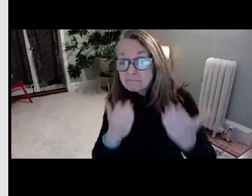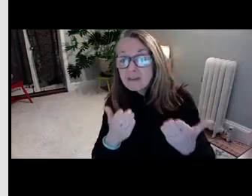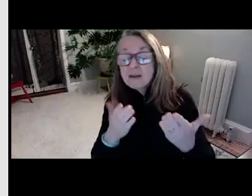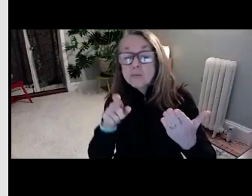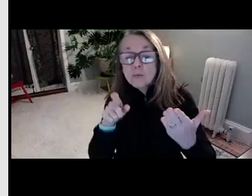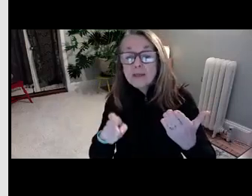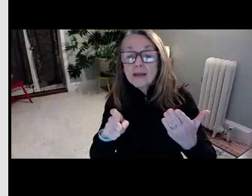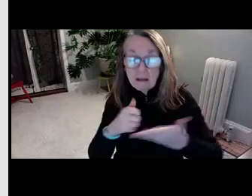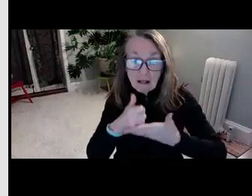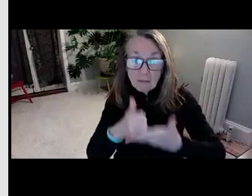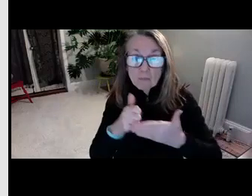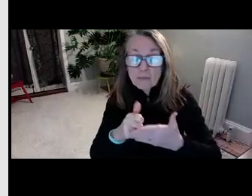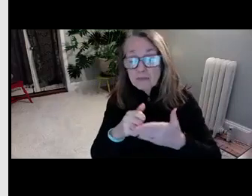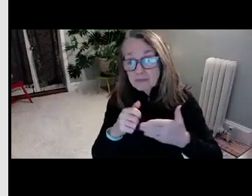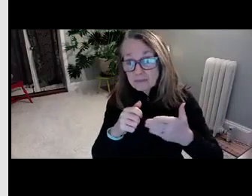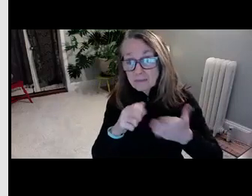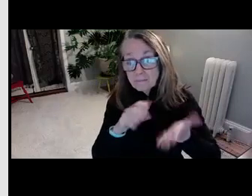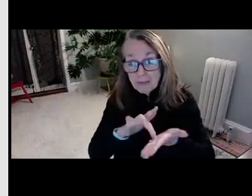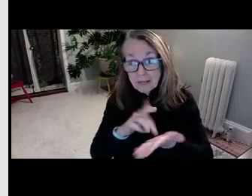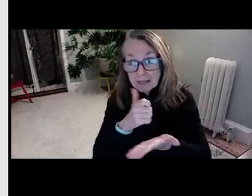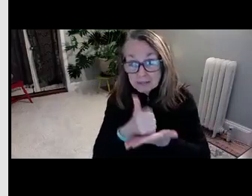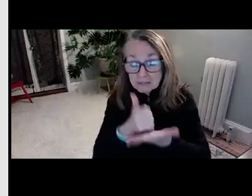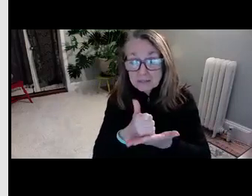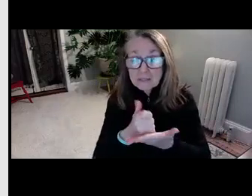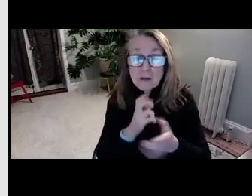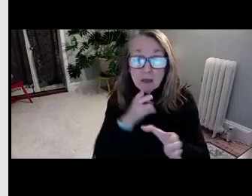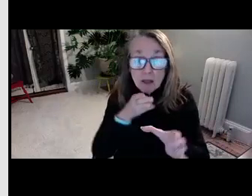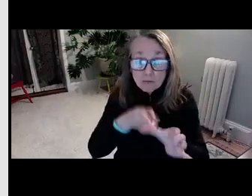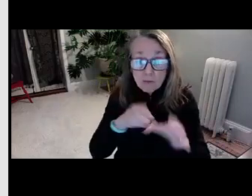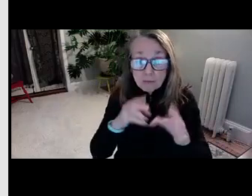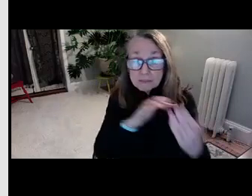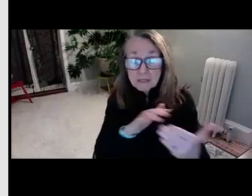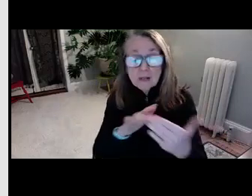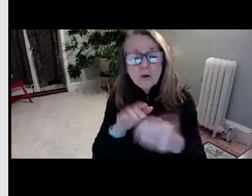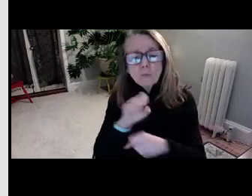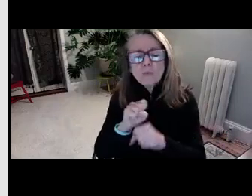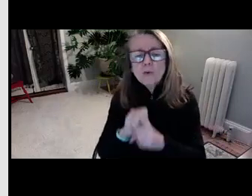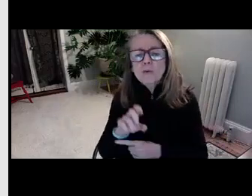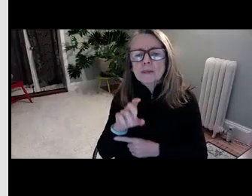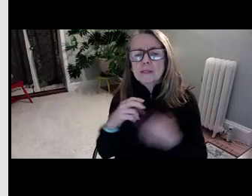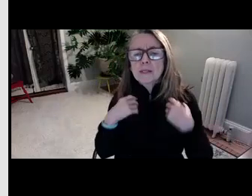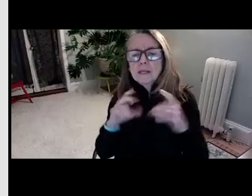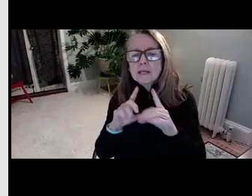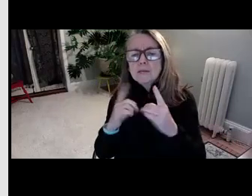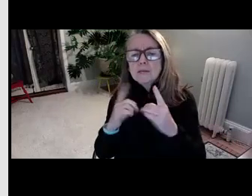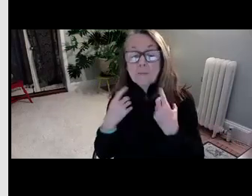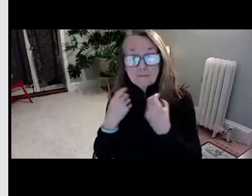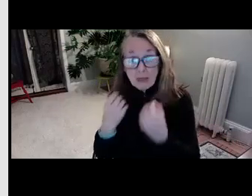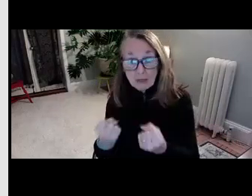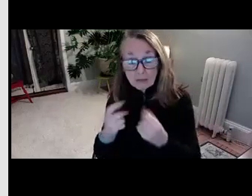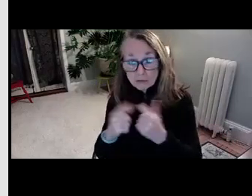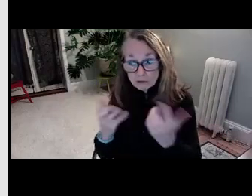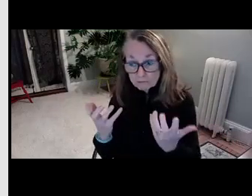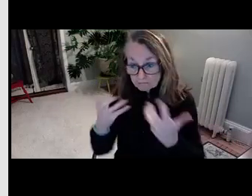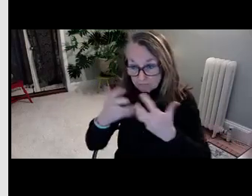study, and recently worked closely with Department of Health and others on compiling analyses of what's been